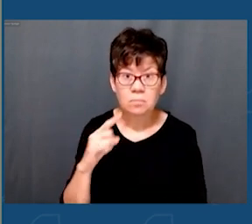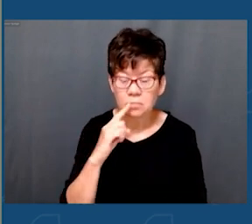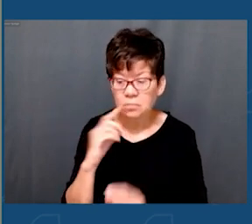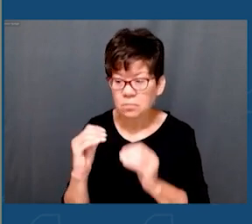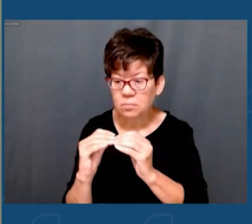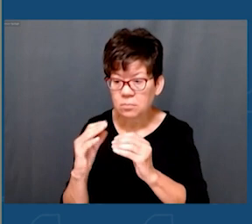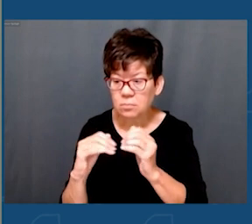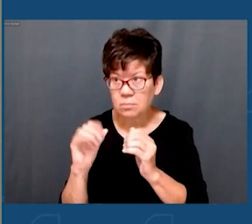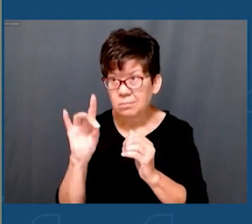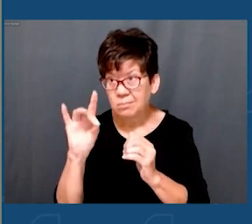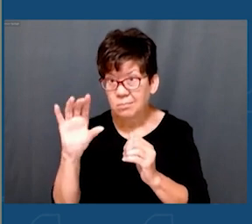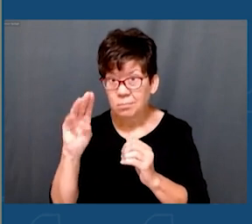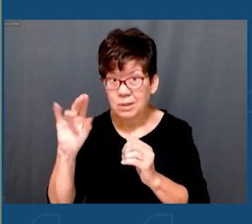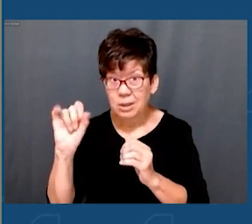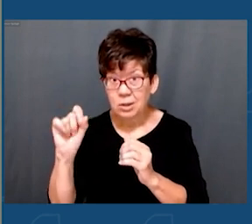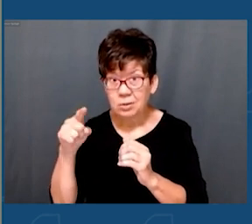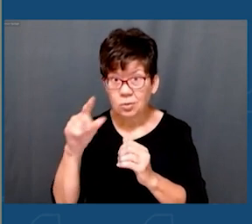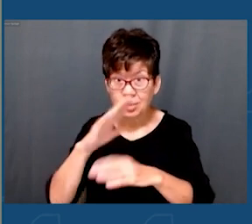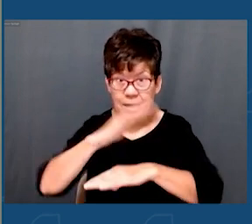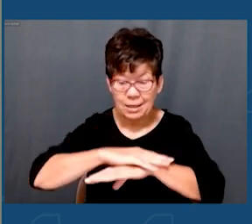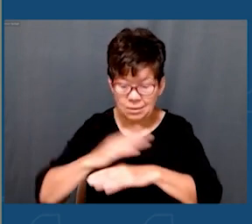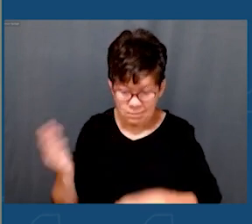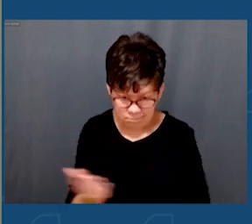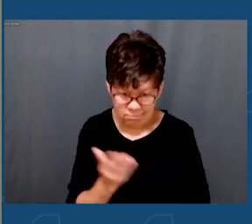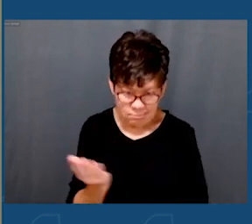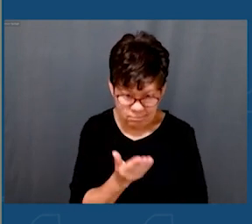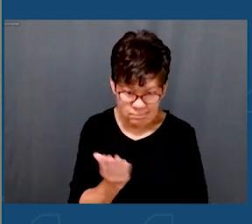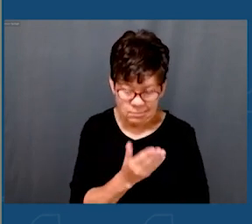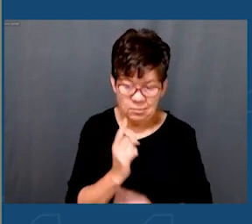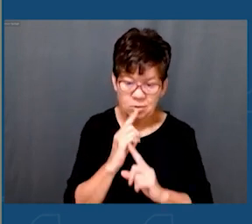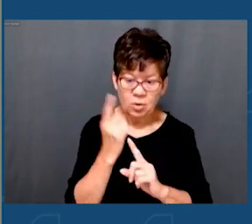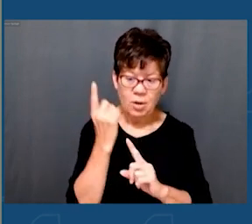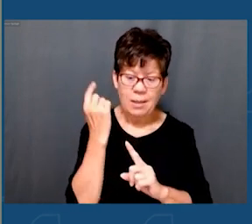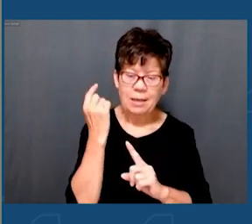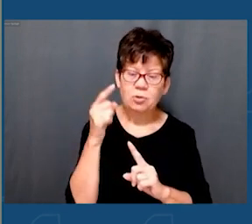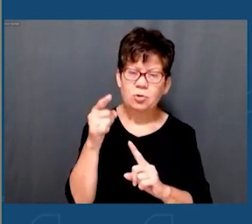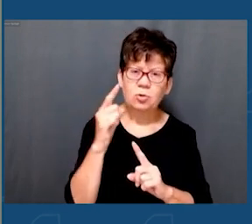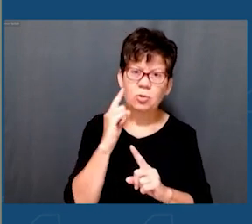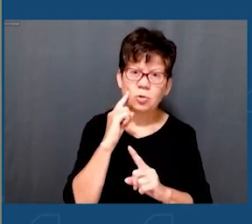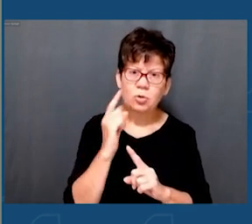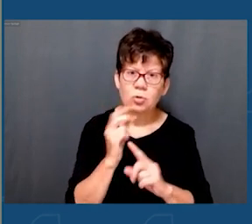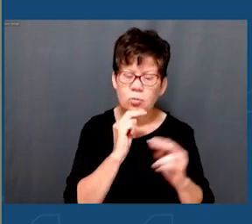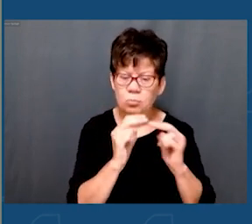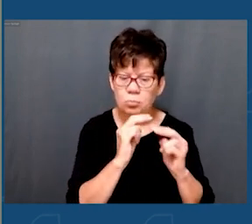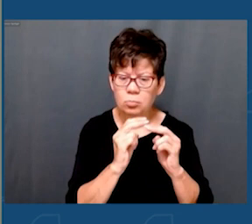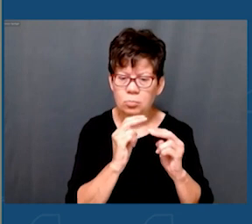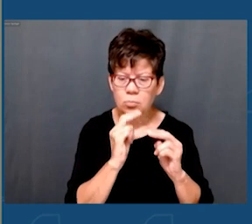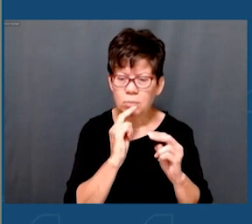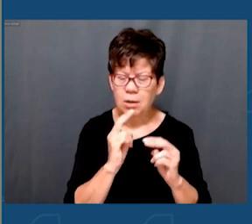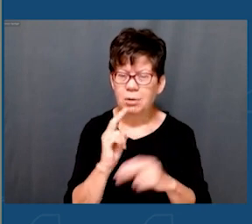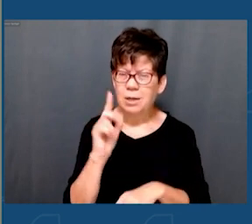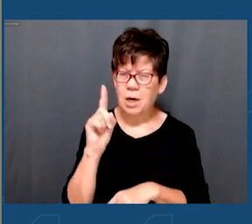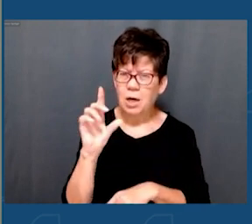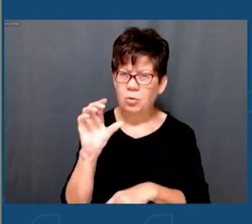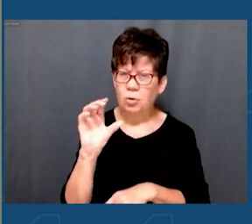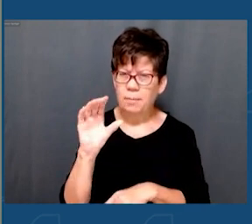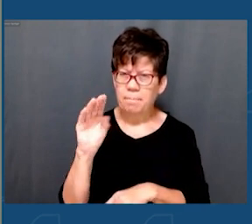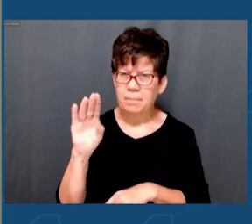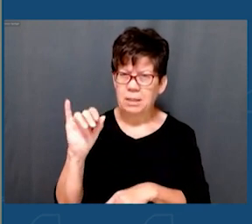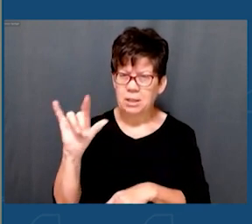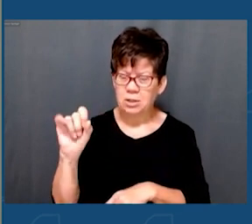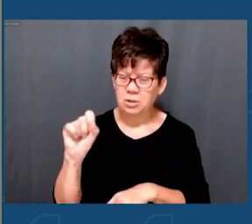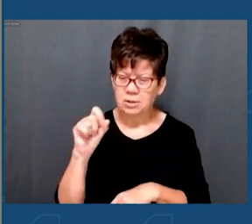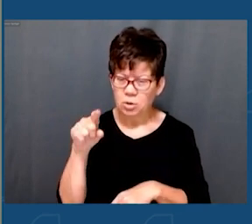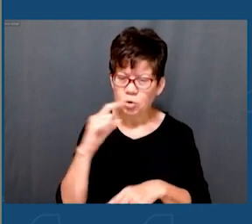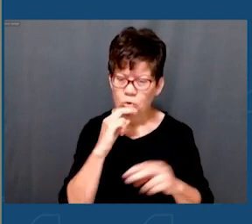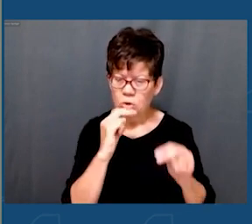your desk. Last year, you negotiated chapter amendments for about 100 bills. Is that how you prefer to